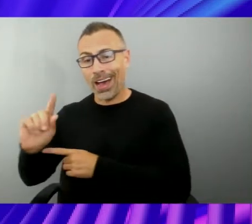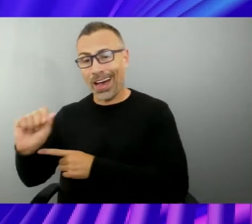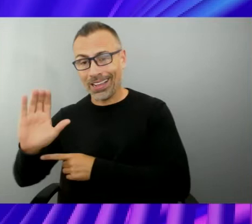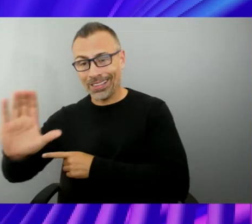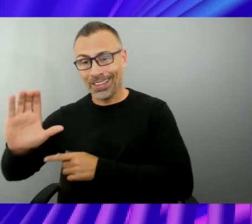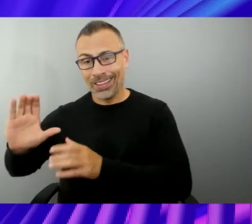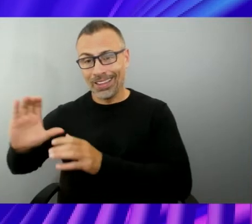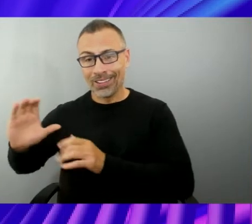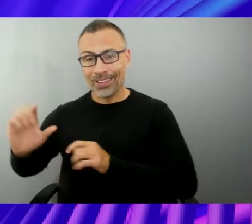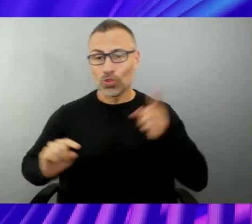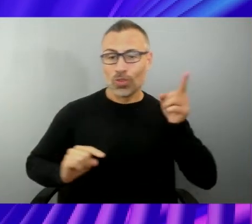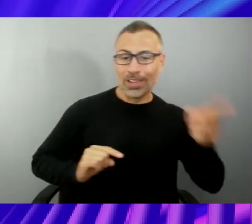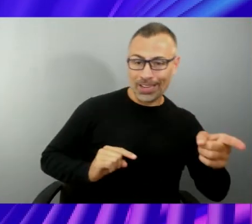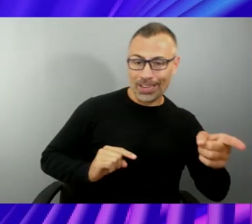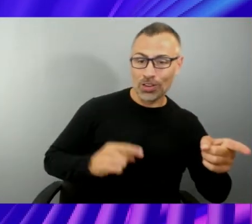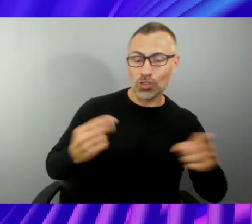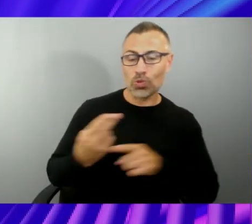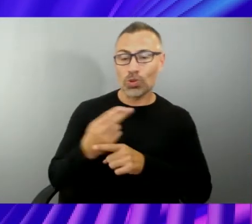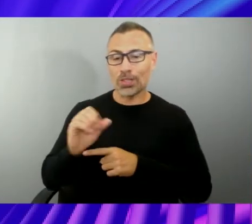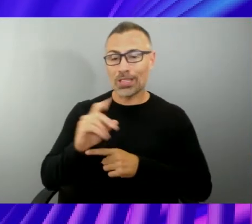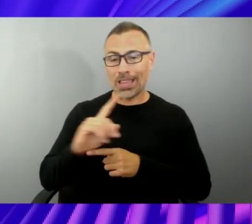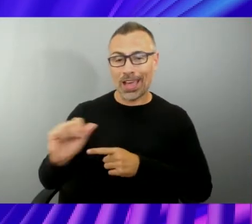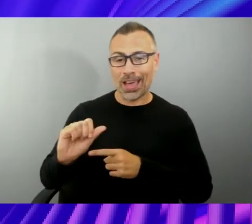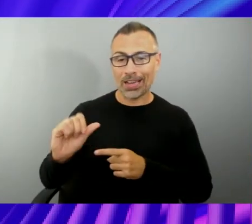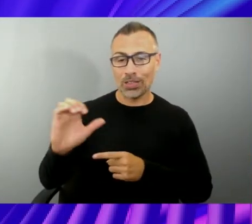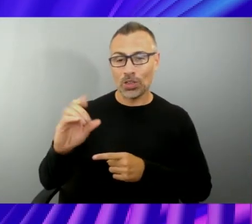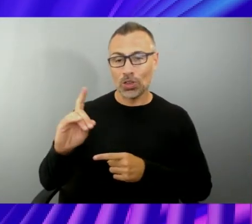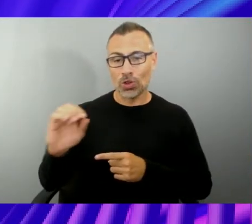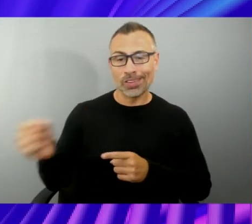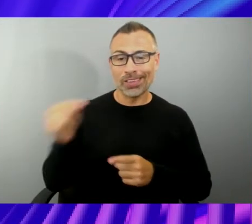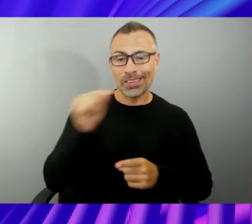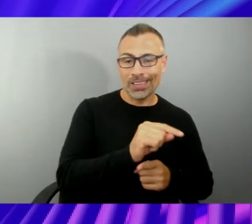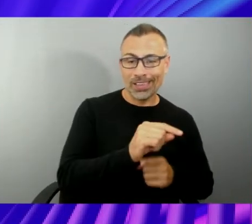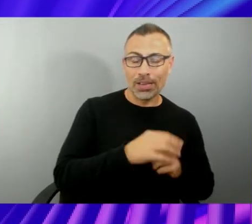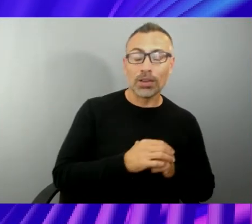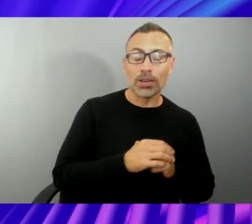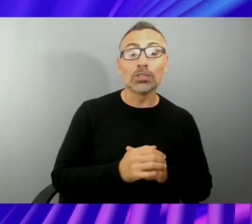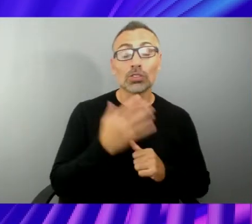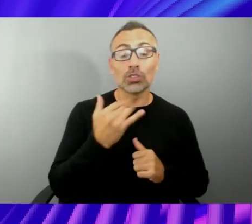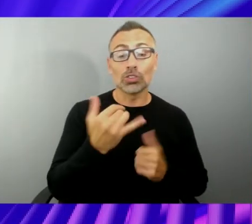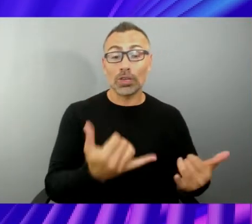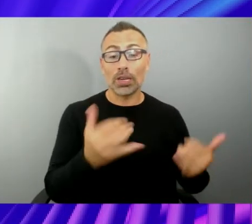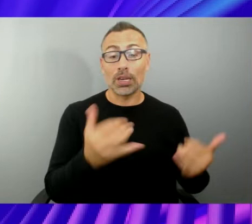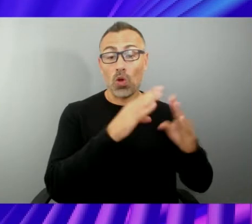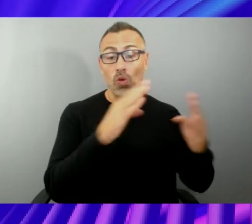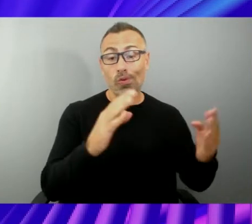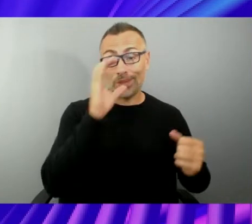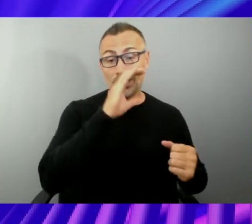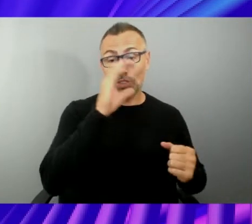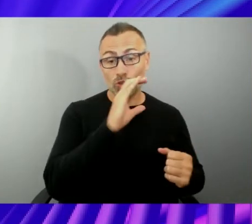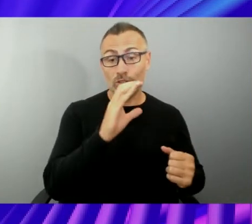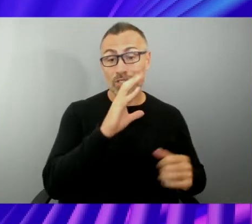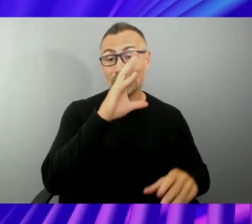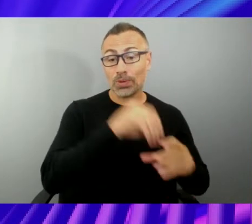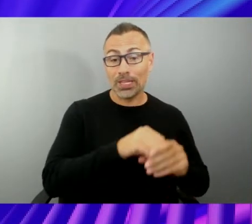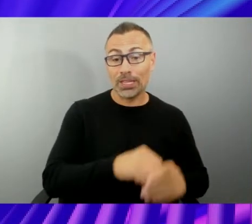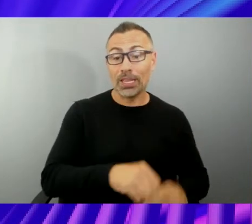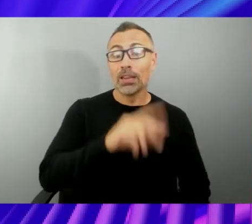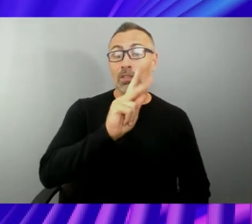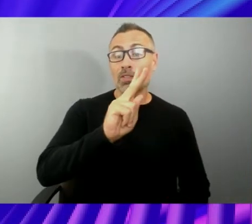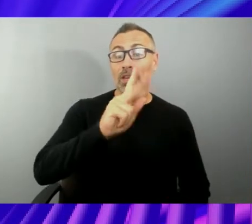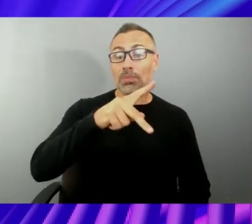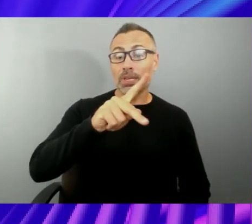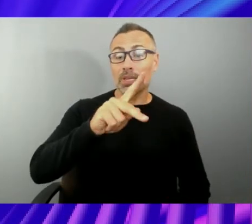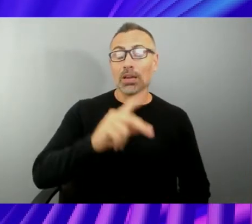And then, as I said, right, OpenSearch is in OpenSearch dashboard is in VPC. That's the reason we are trying to get